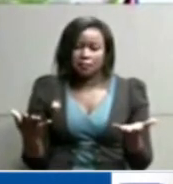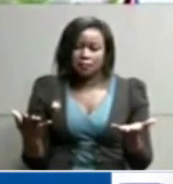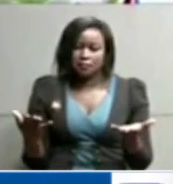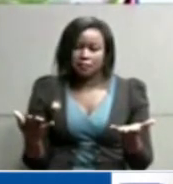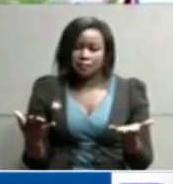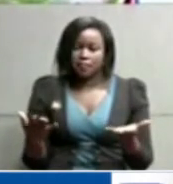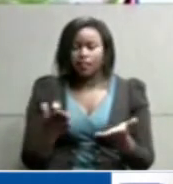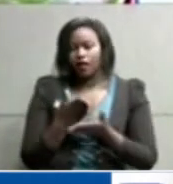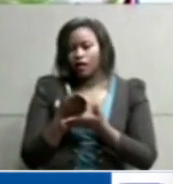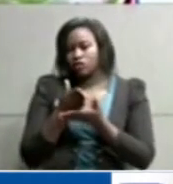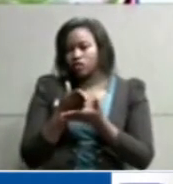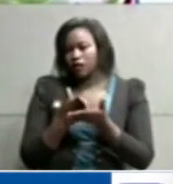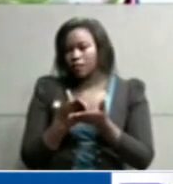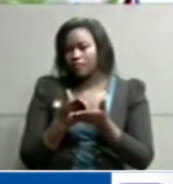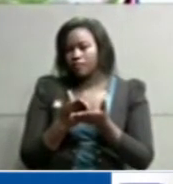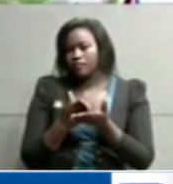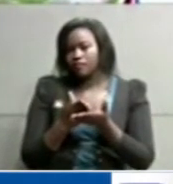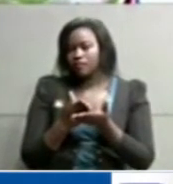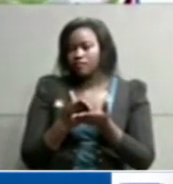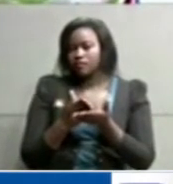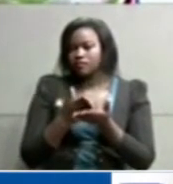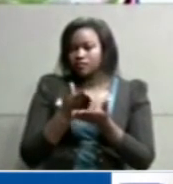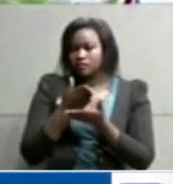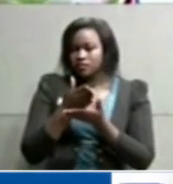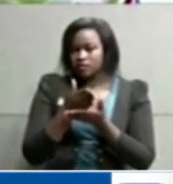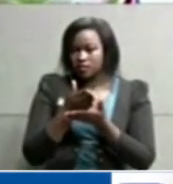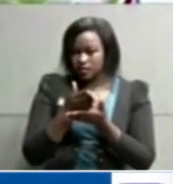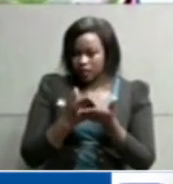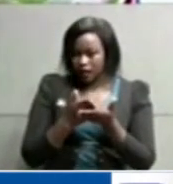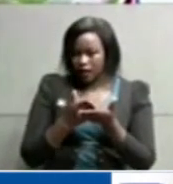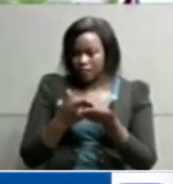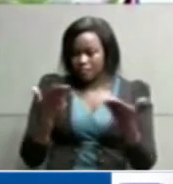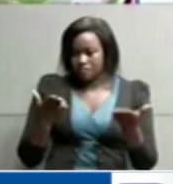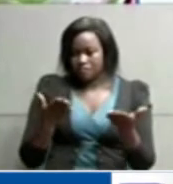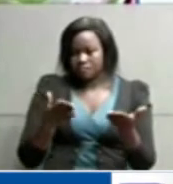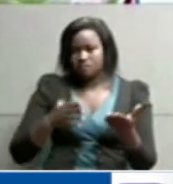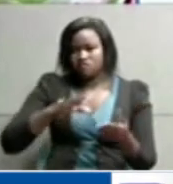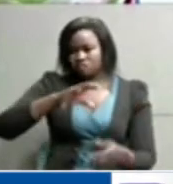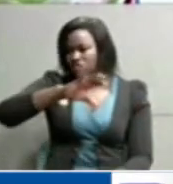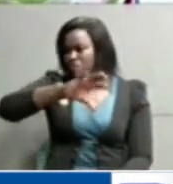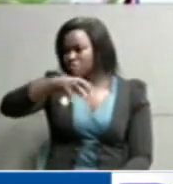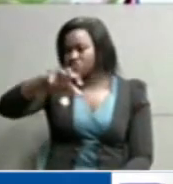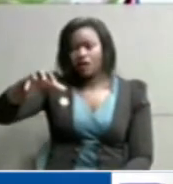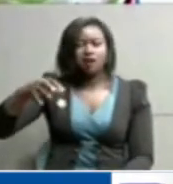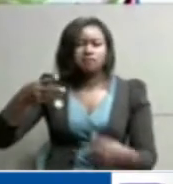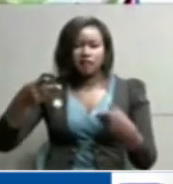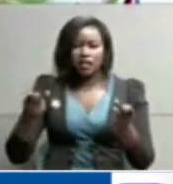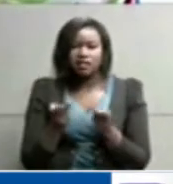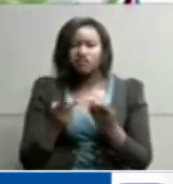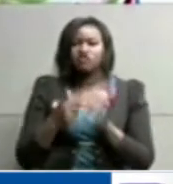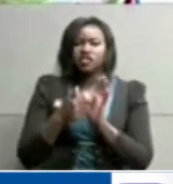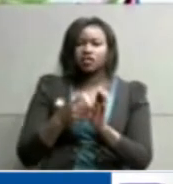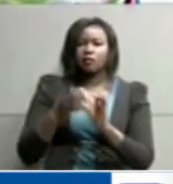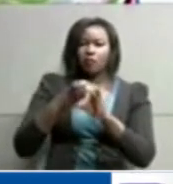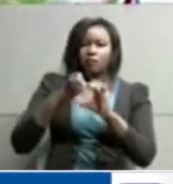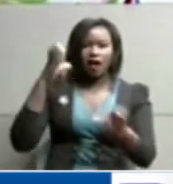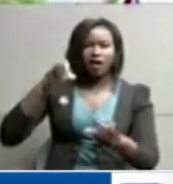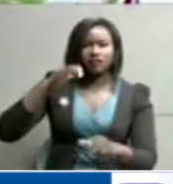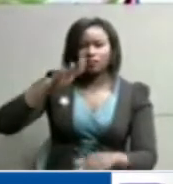some of these embarkation and disembarkation points, the bus parks and so